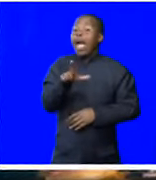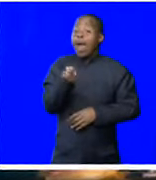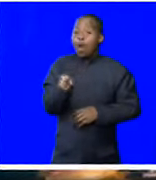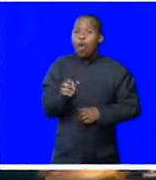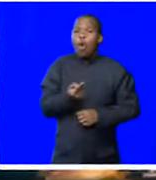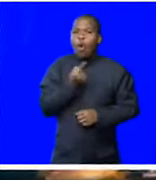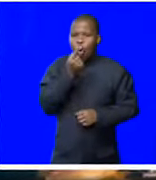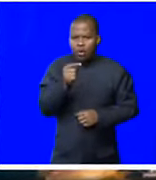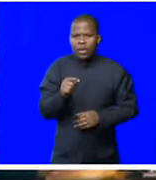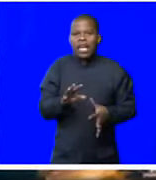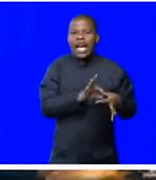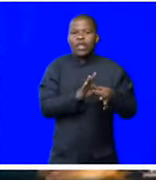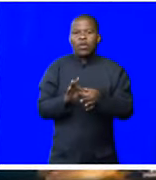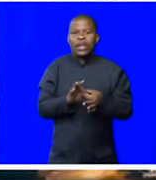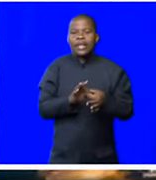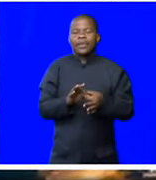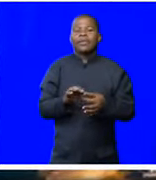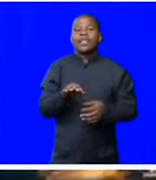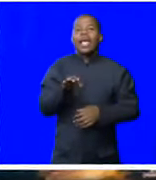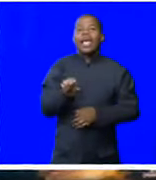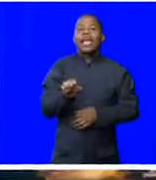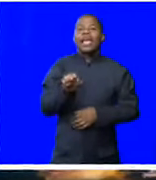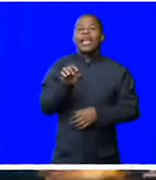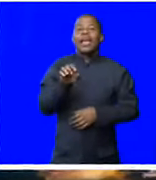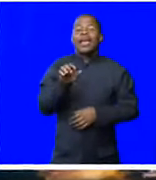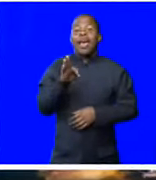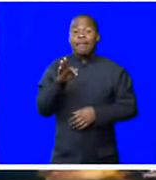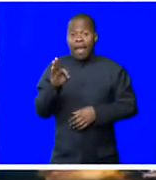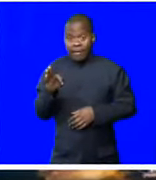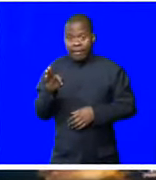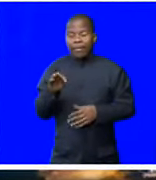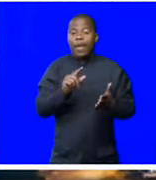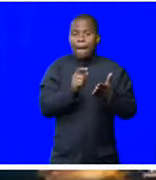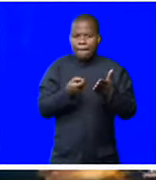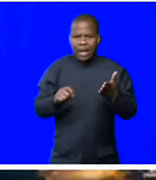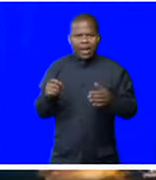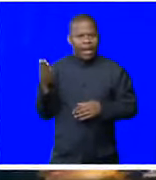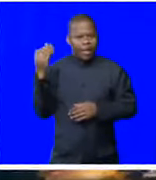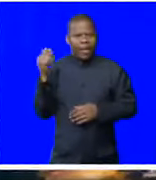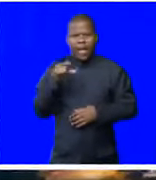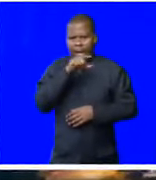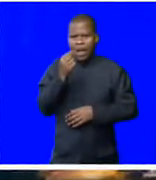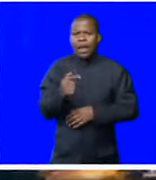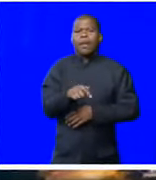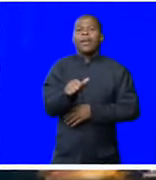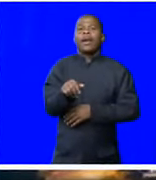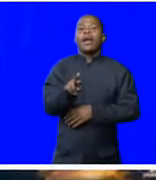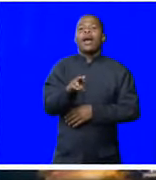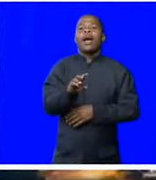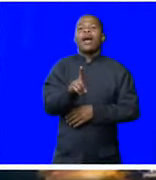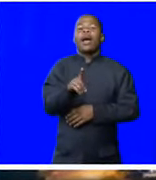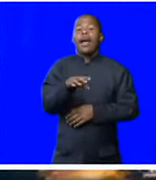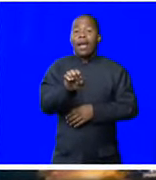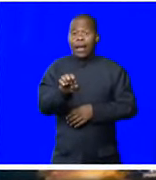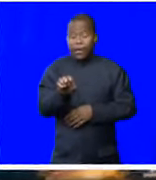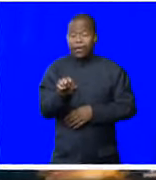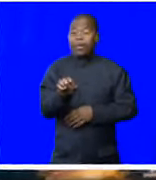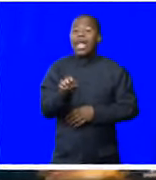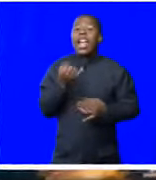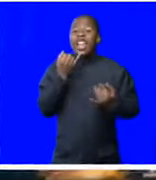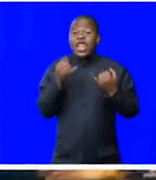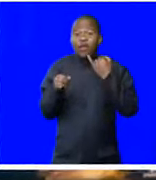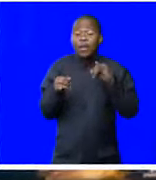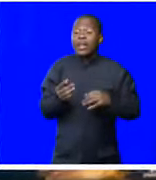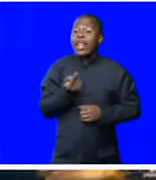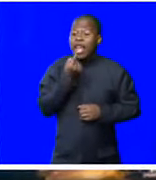by the former Economic Freedom Fighters Secretary General Godrich Gadi that the government had a hand in the death of